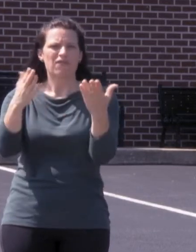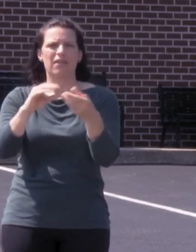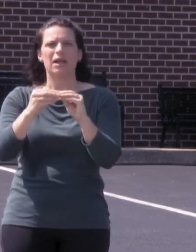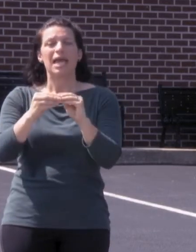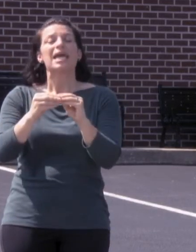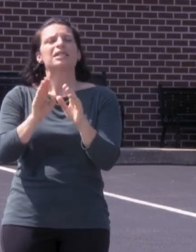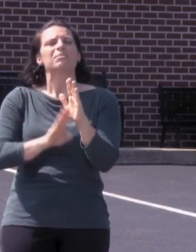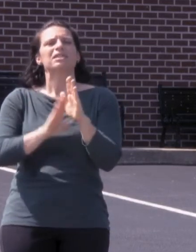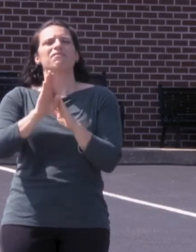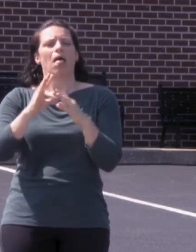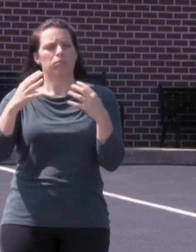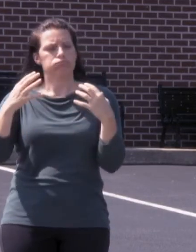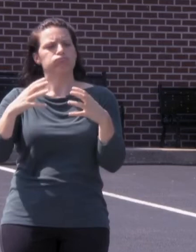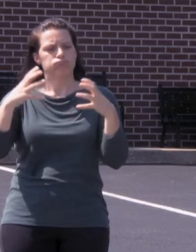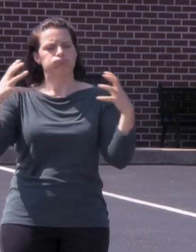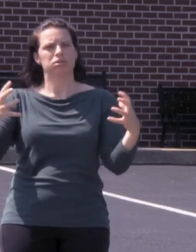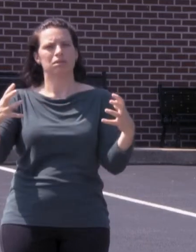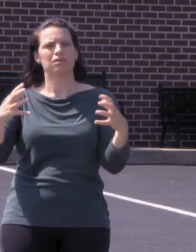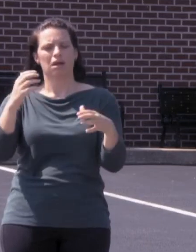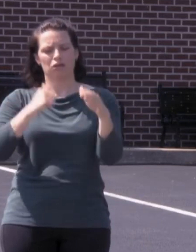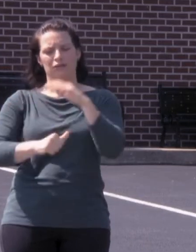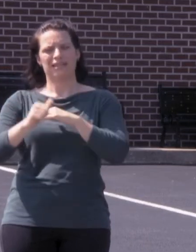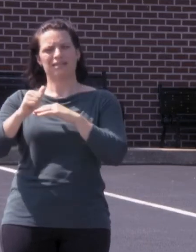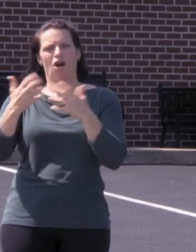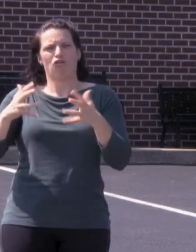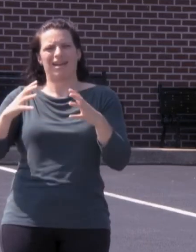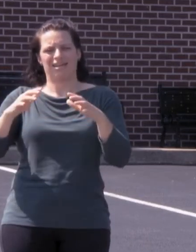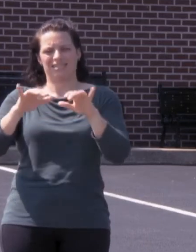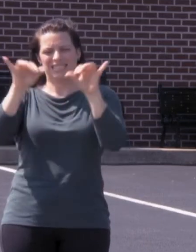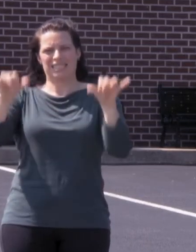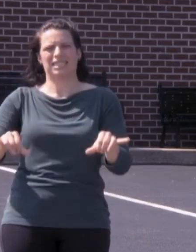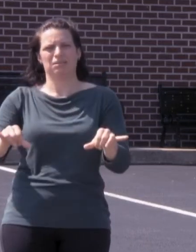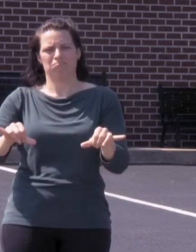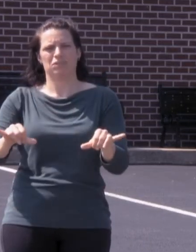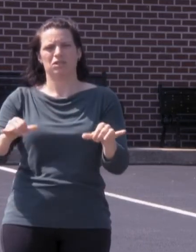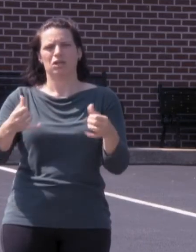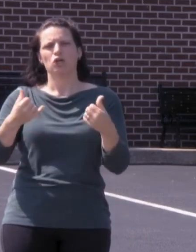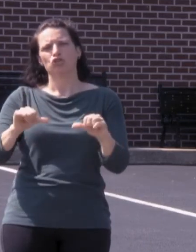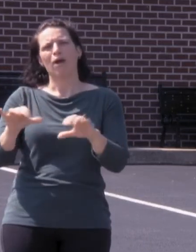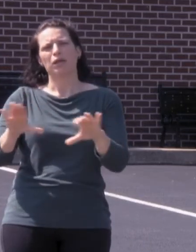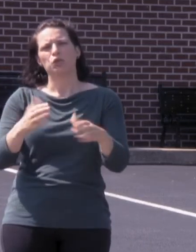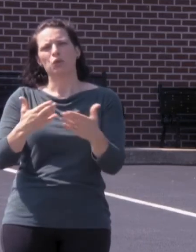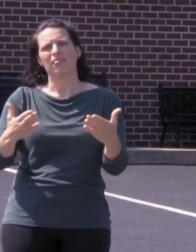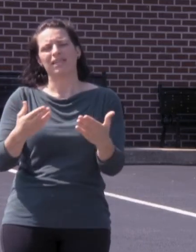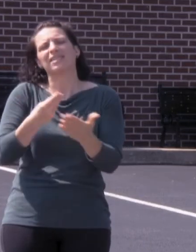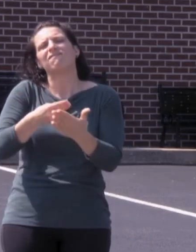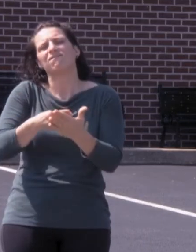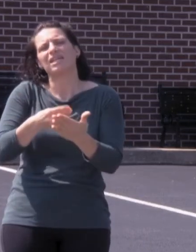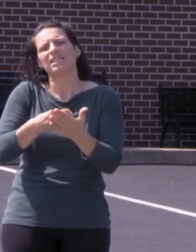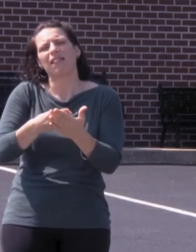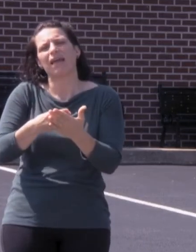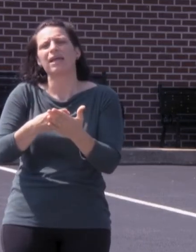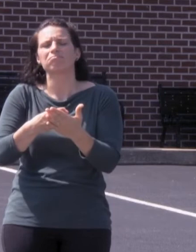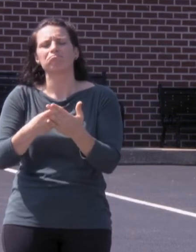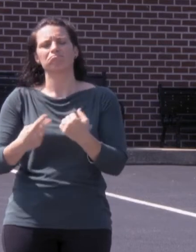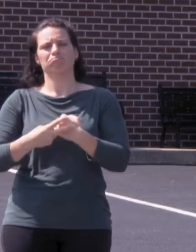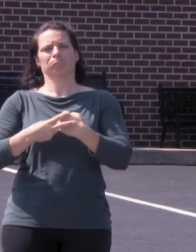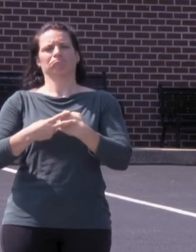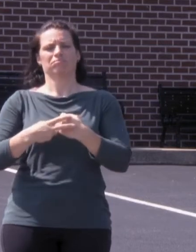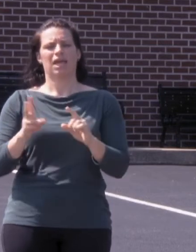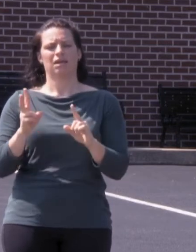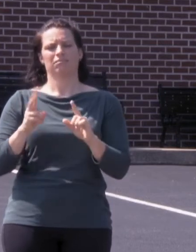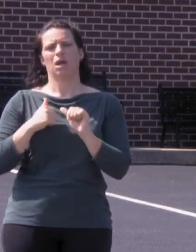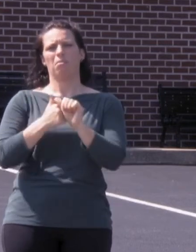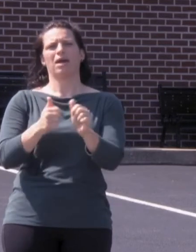been built robustly under this existing system to try and obviously do things fiscally conservatively in compliance